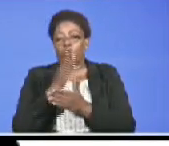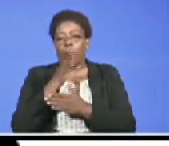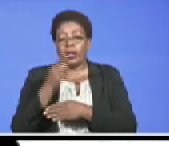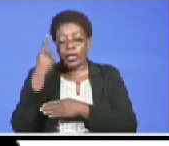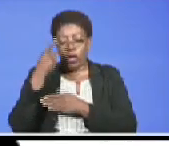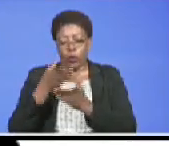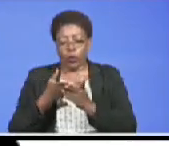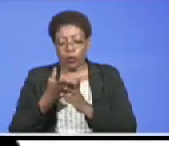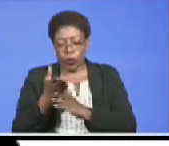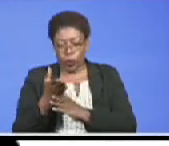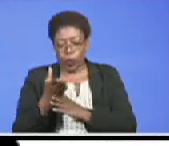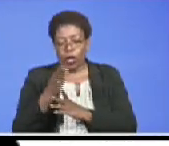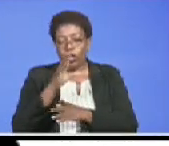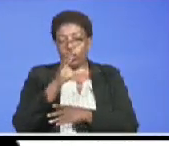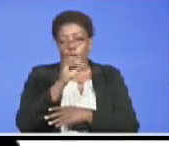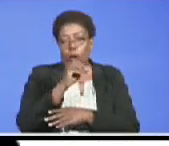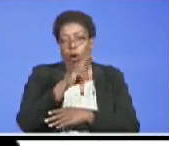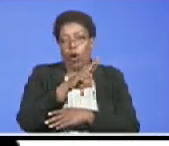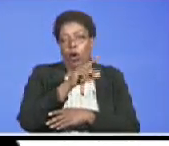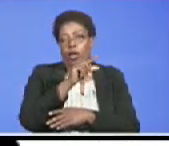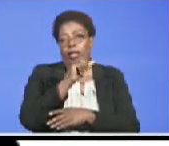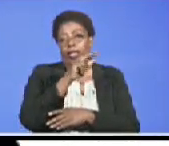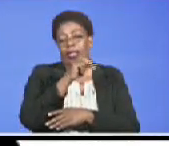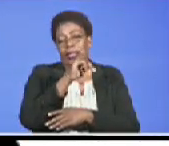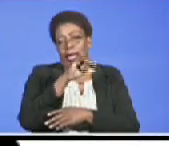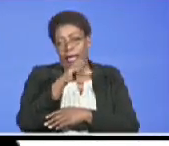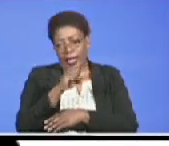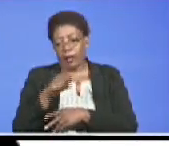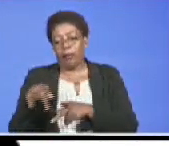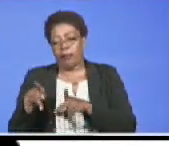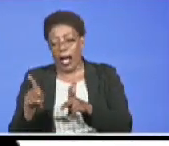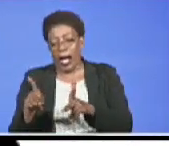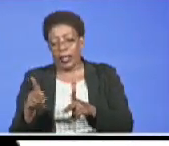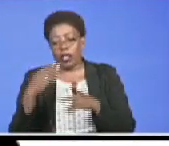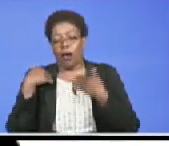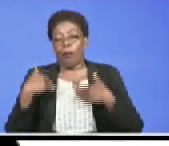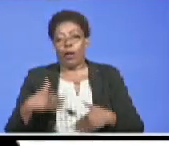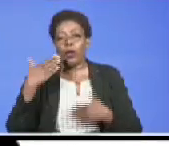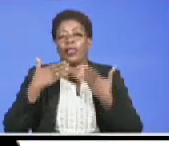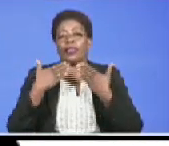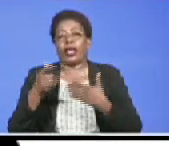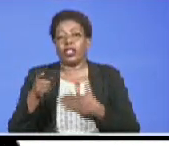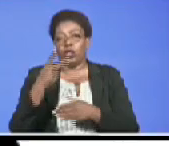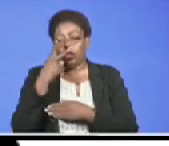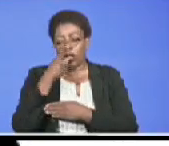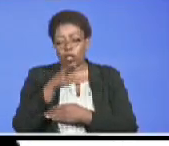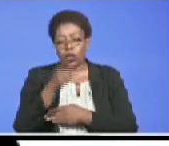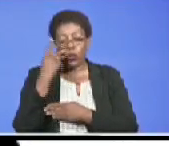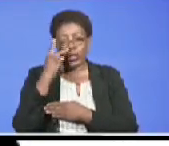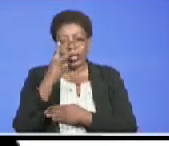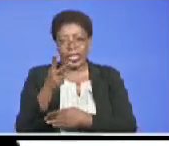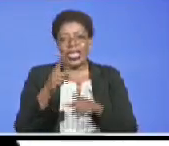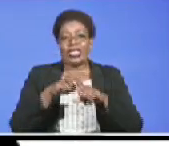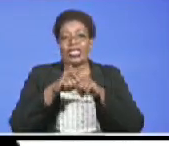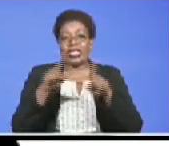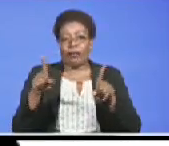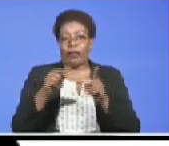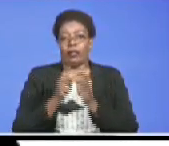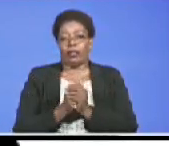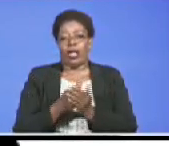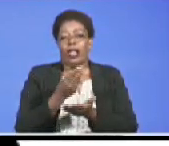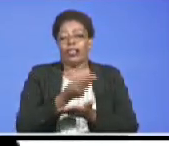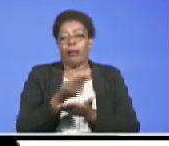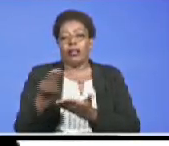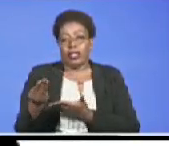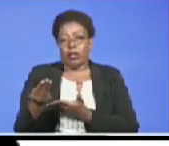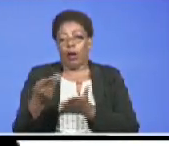considering going the organic route, she says your body will thank you. You will notice a difference right away. Even the material,